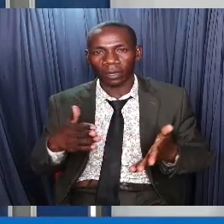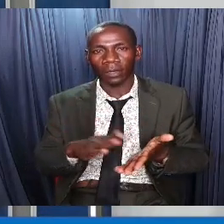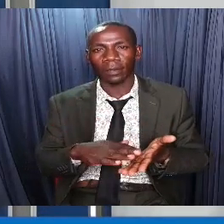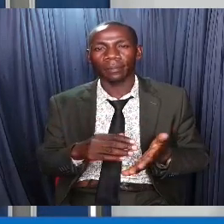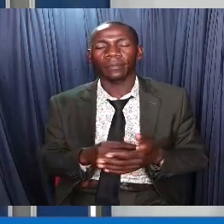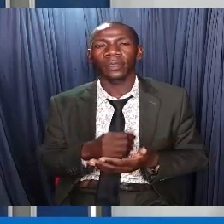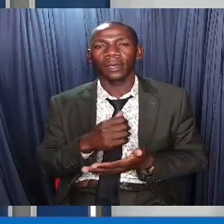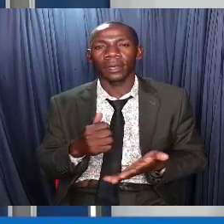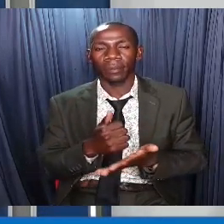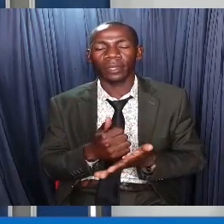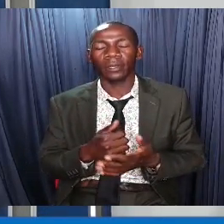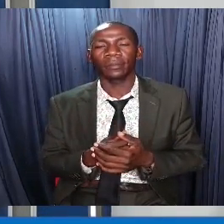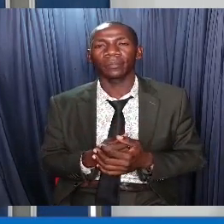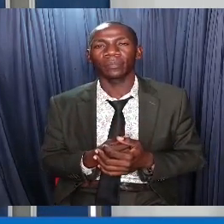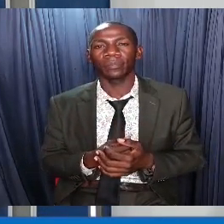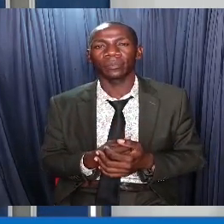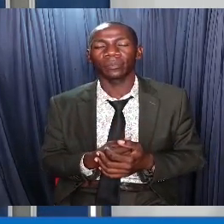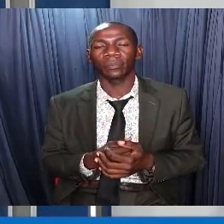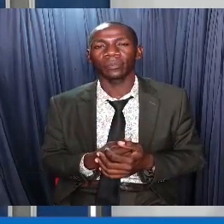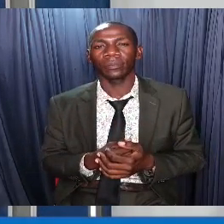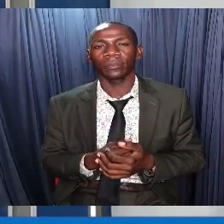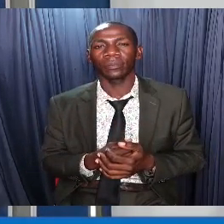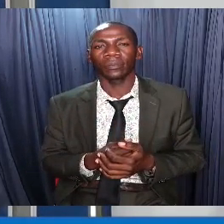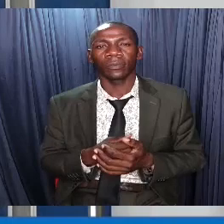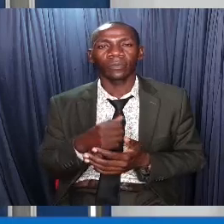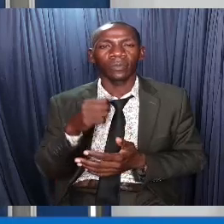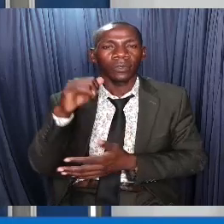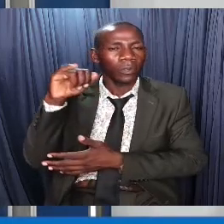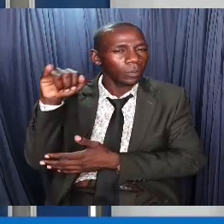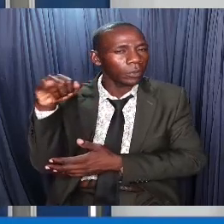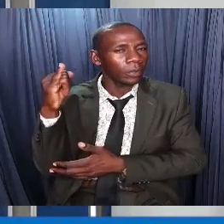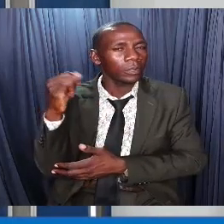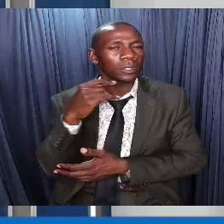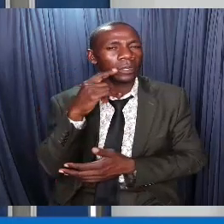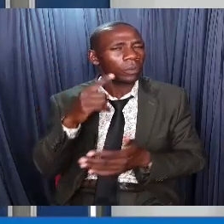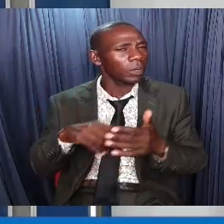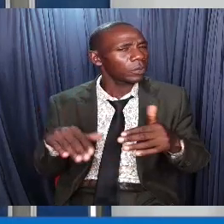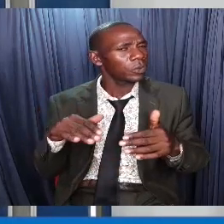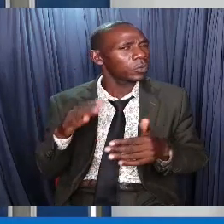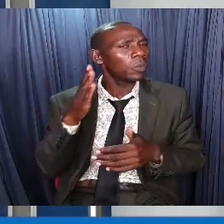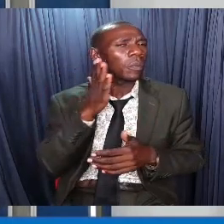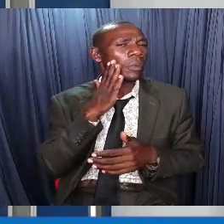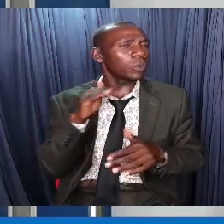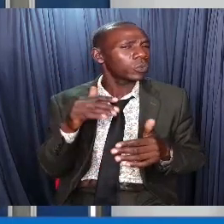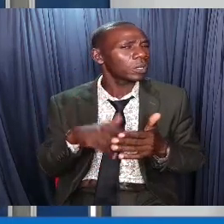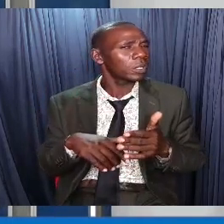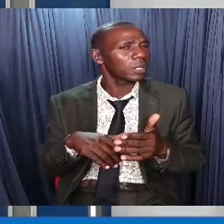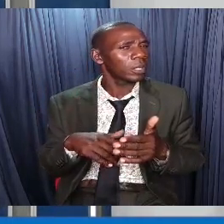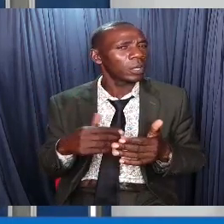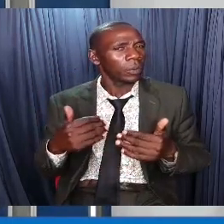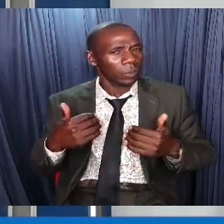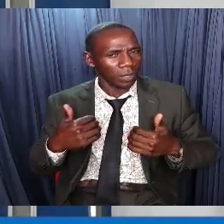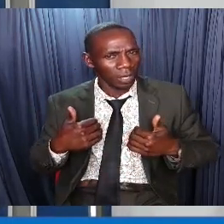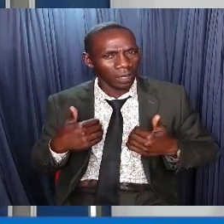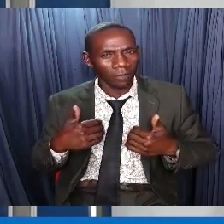back. Amen. Amen. Ndio Yakobo ako, ni nini mama utafanya? That's what Jacob said. Mama, what will you do? Kuna kundi